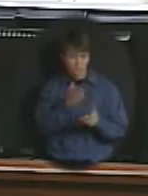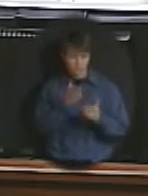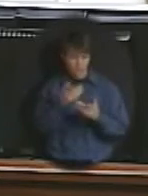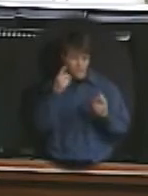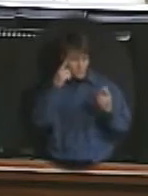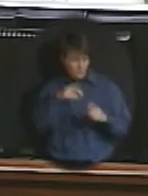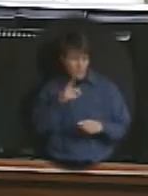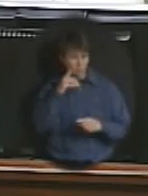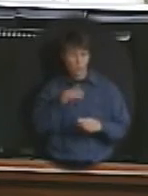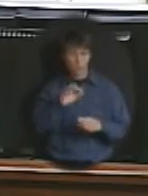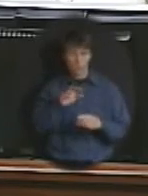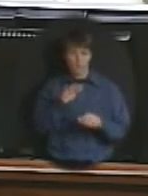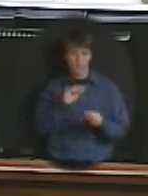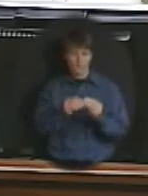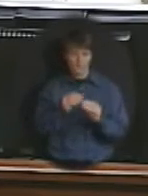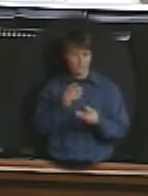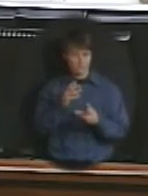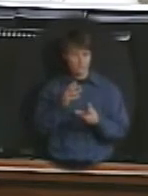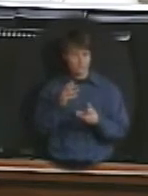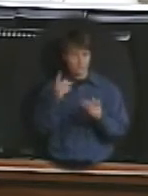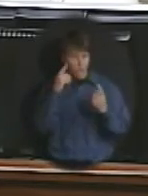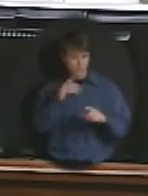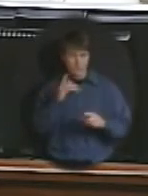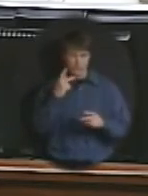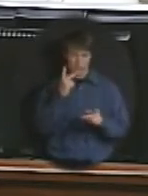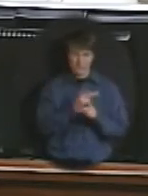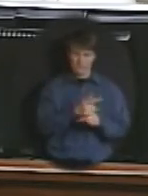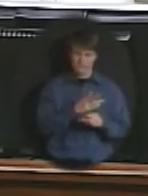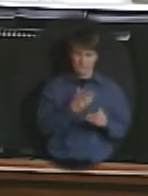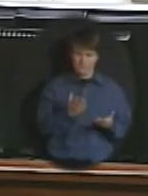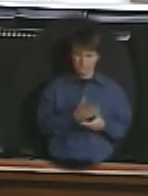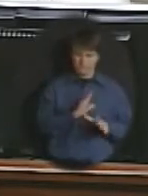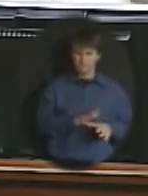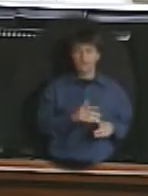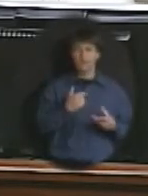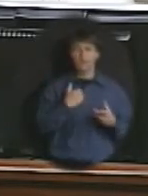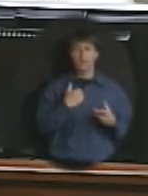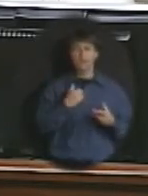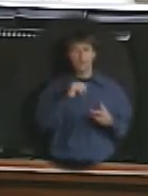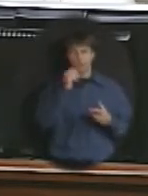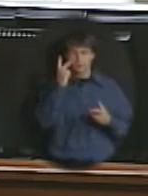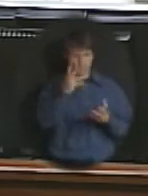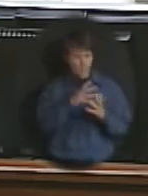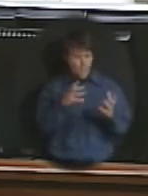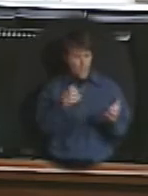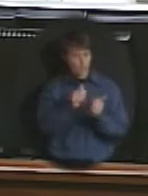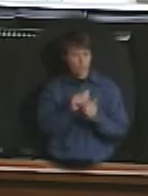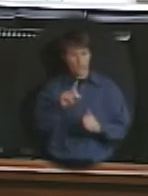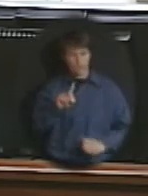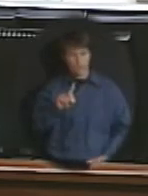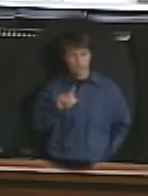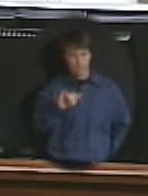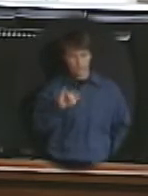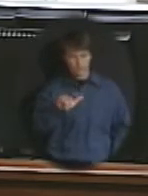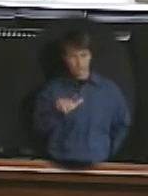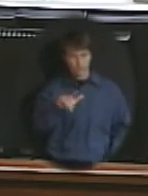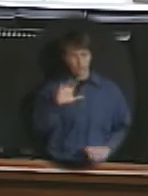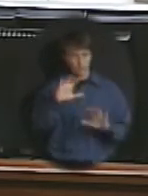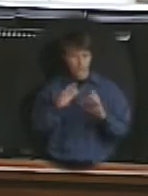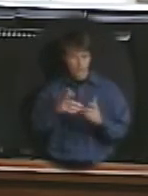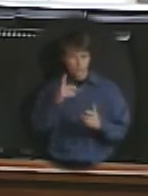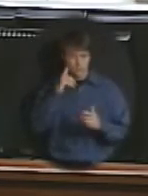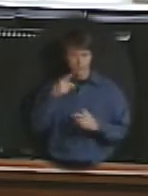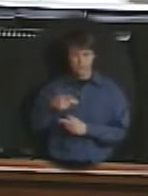or a maintenance agreement on it. We've kept that in-house. You don't see a lot with our digital classrooms on this list. Our projectors,